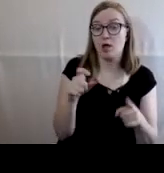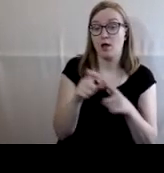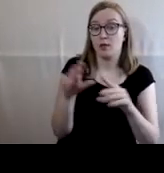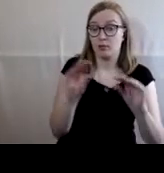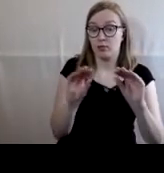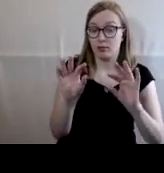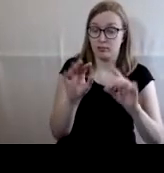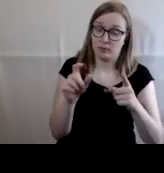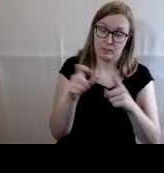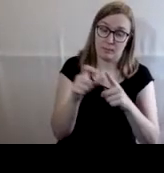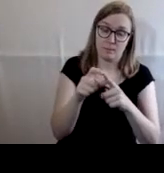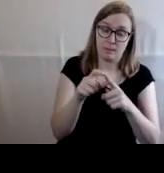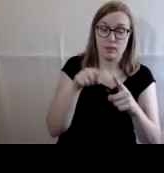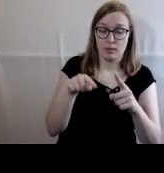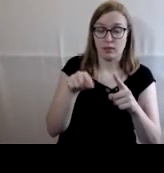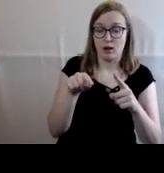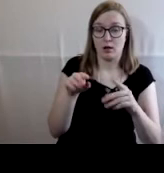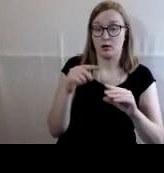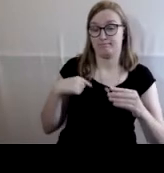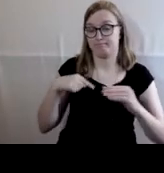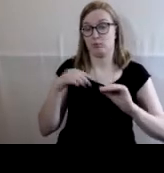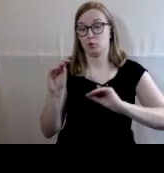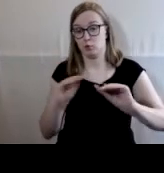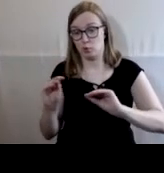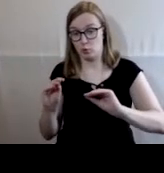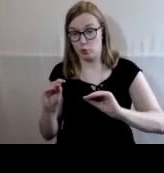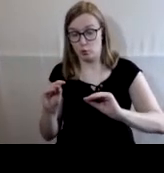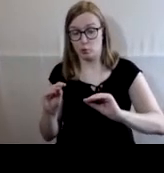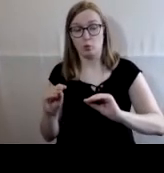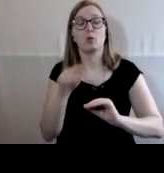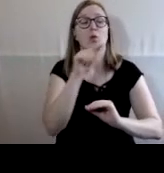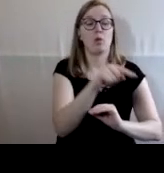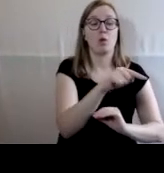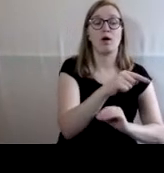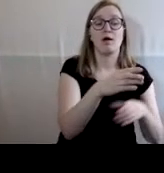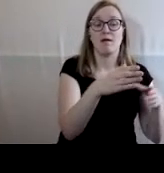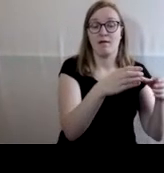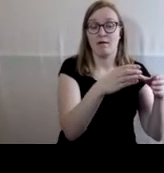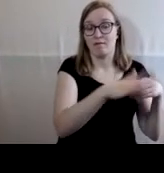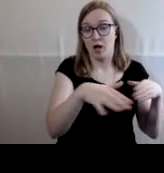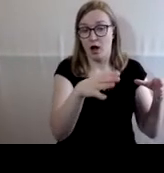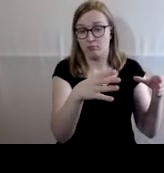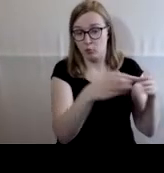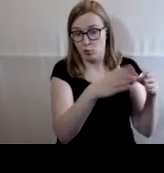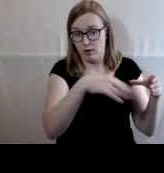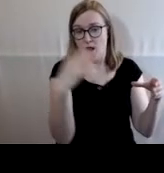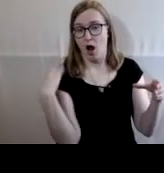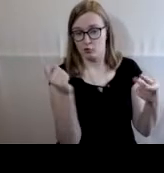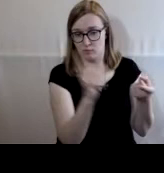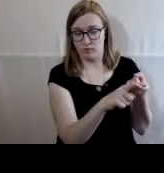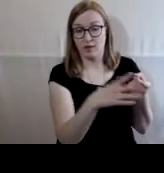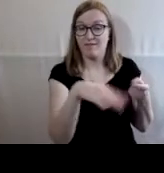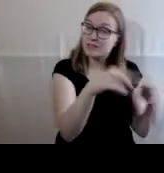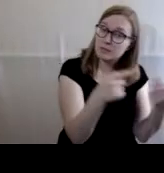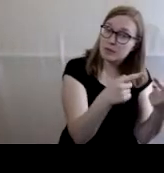this particular group of students in this cohort? So you're doing this review